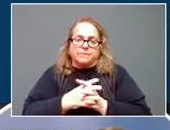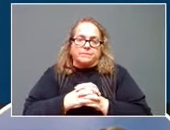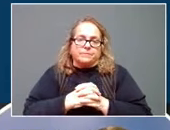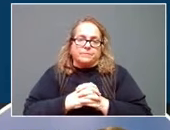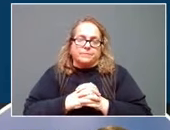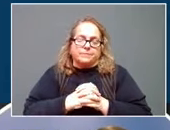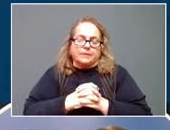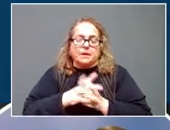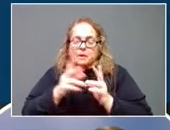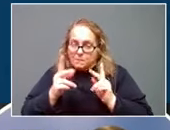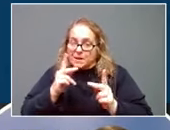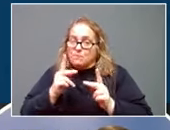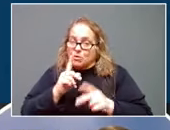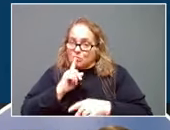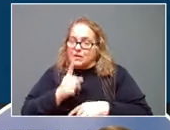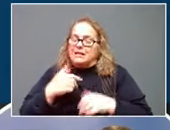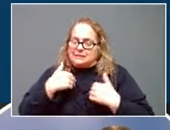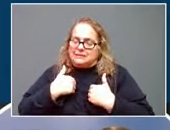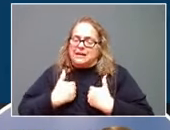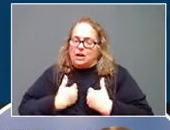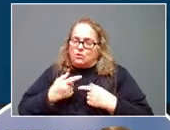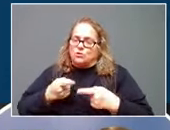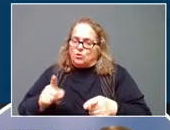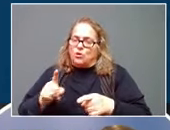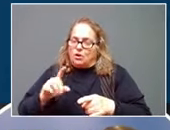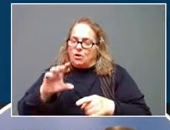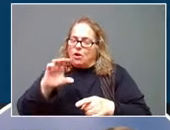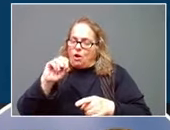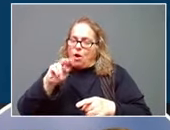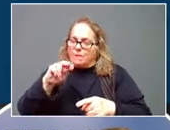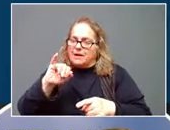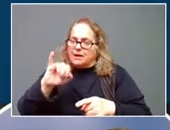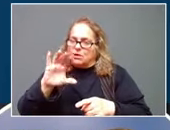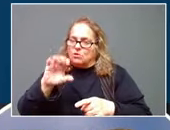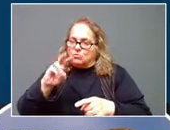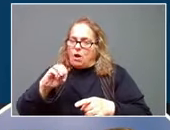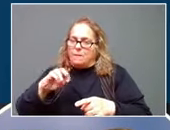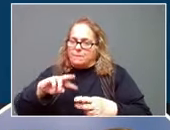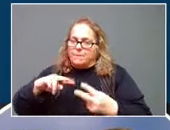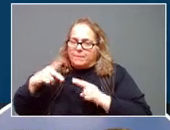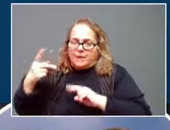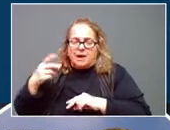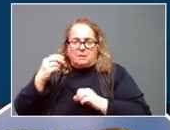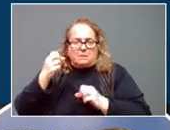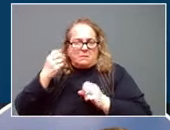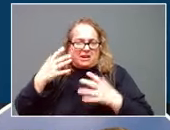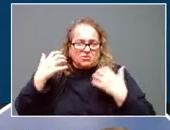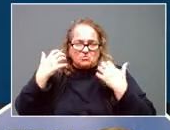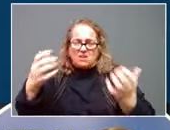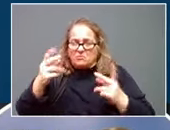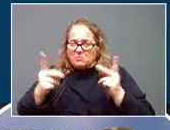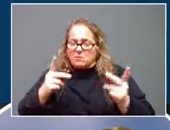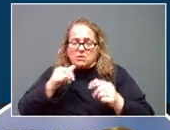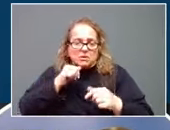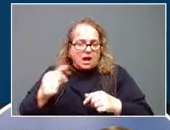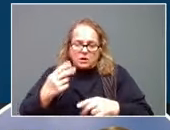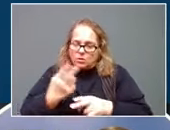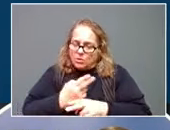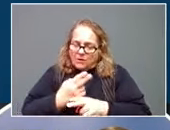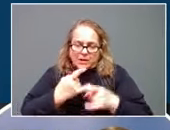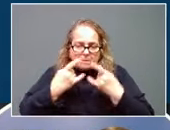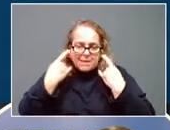people were really tired during Omicron, and we saw, big crowds of folks not wearing masks. And listen, all we can do is